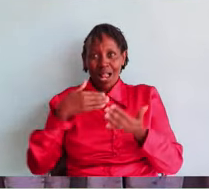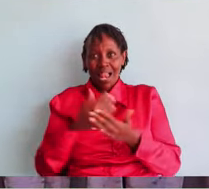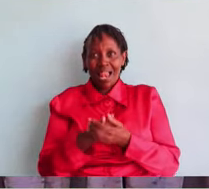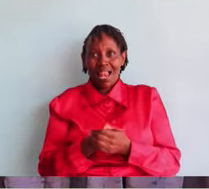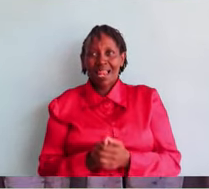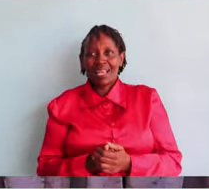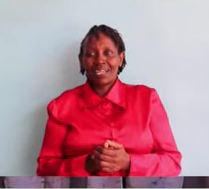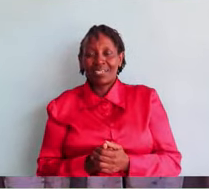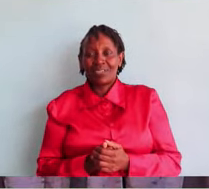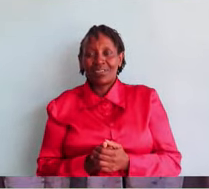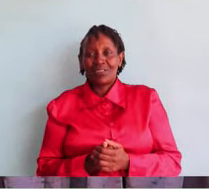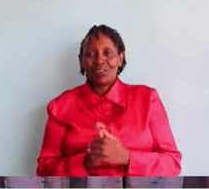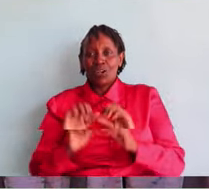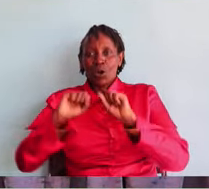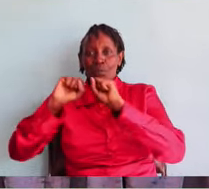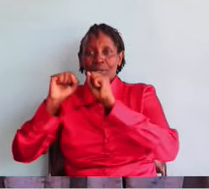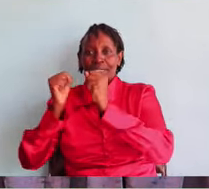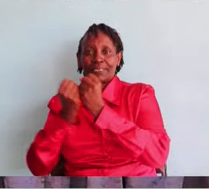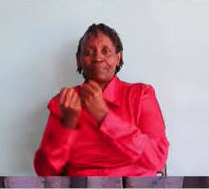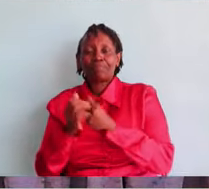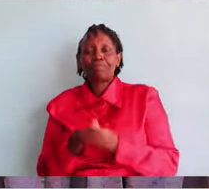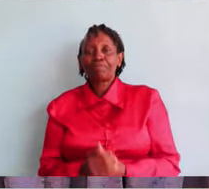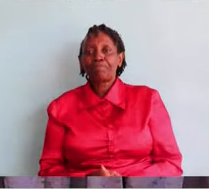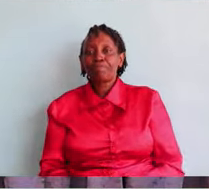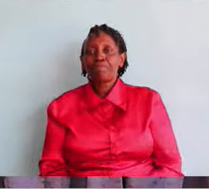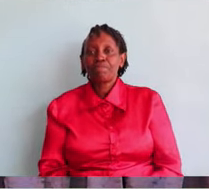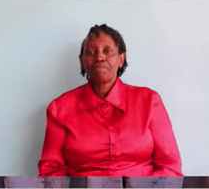for community.